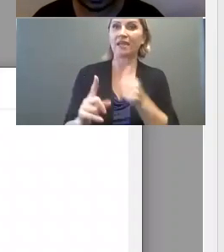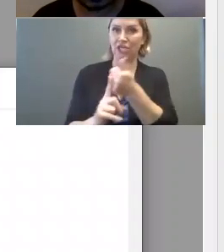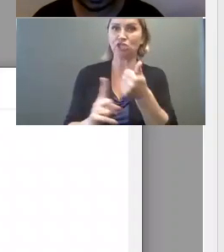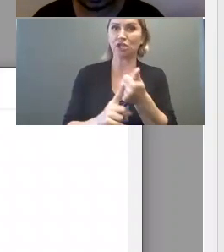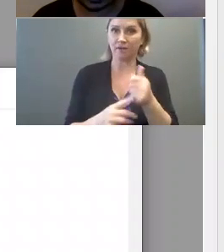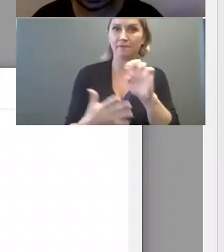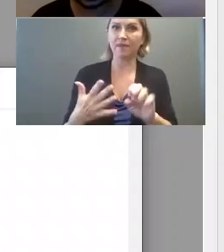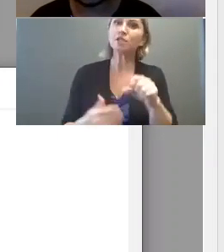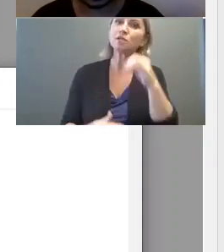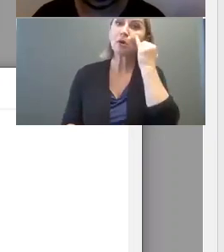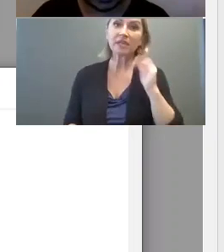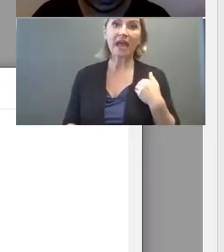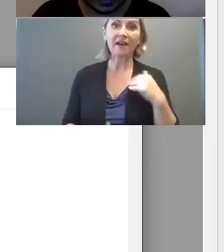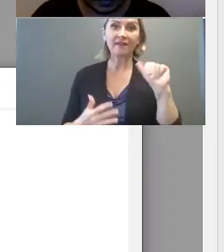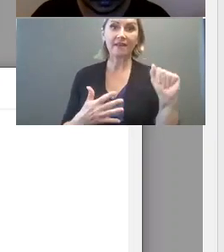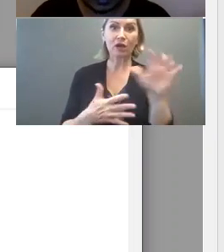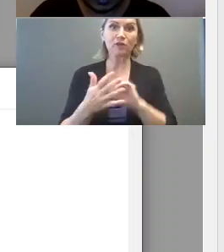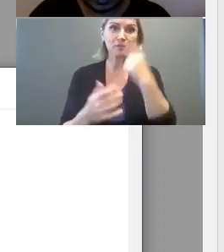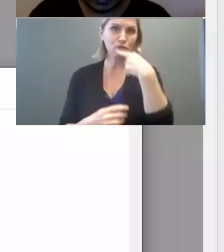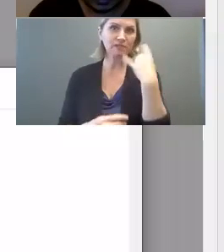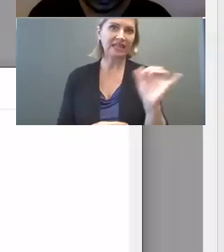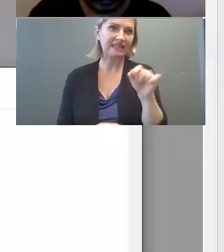an algorithm that looks like this. So let's say that